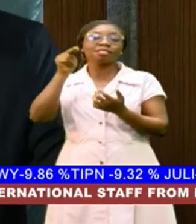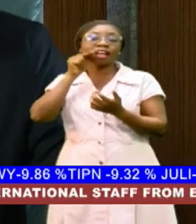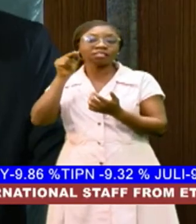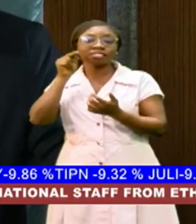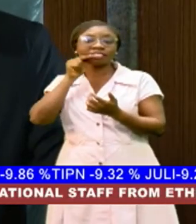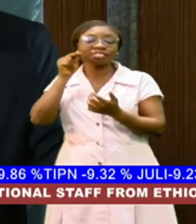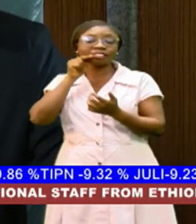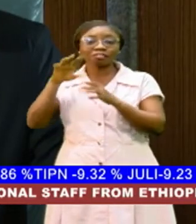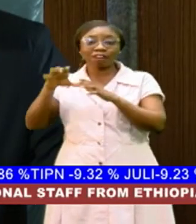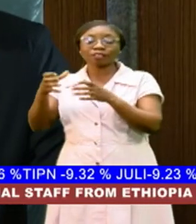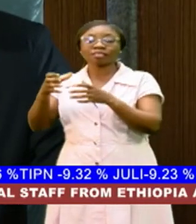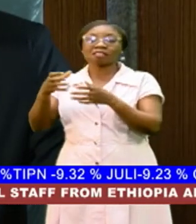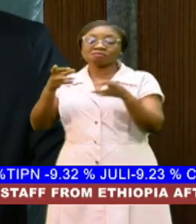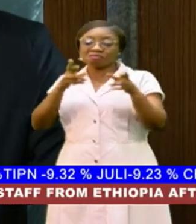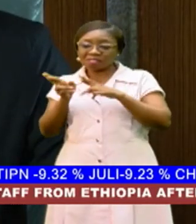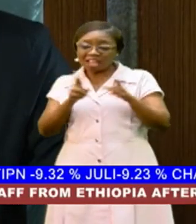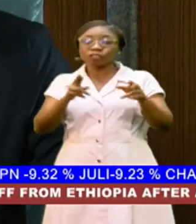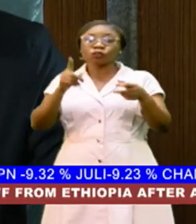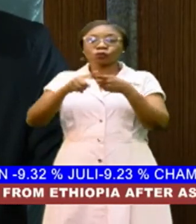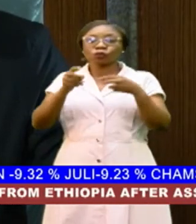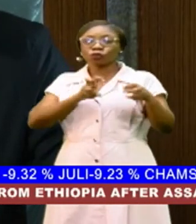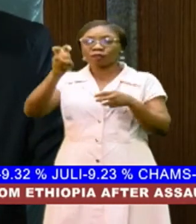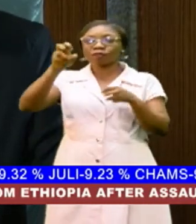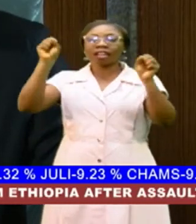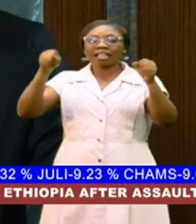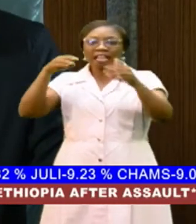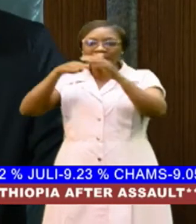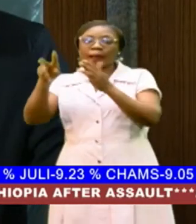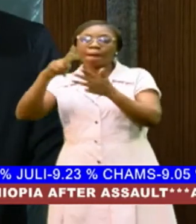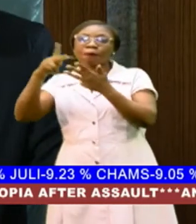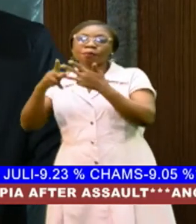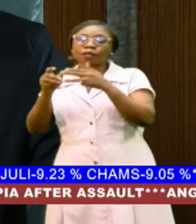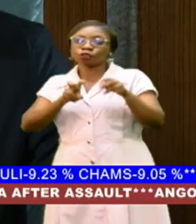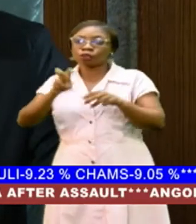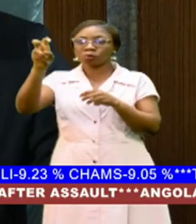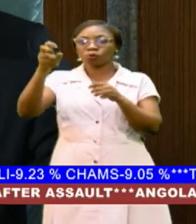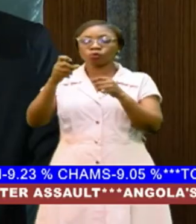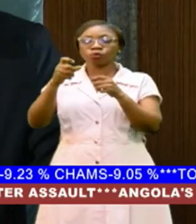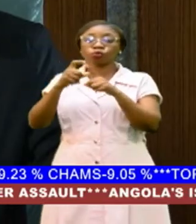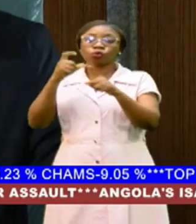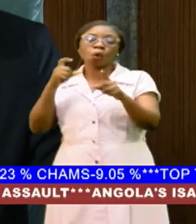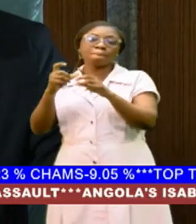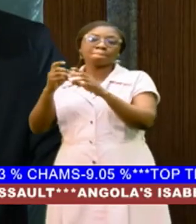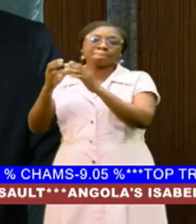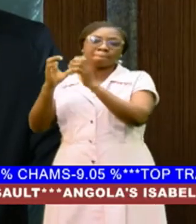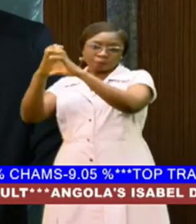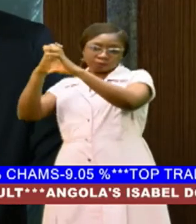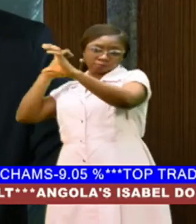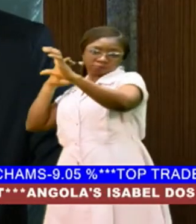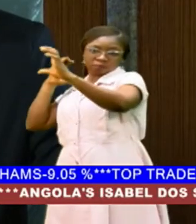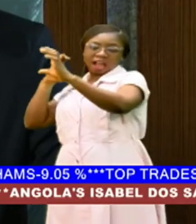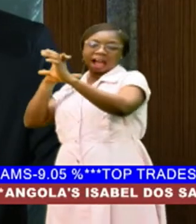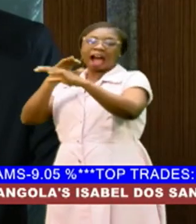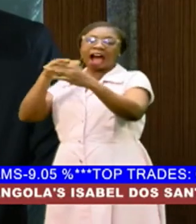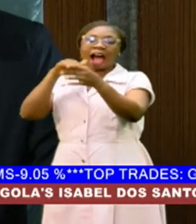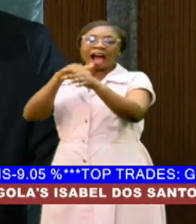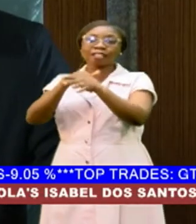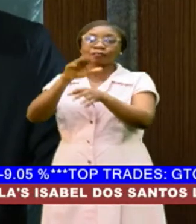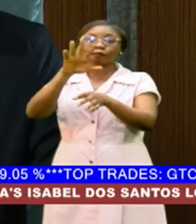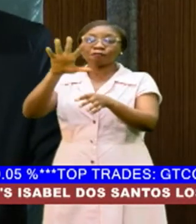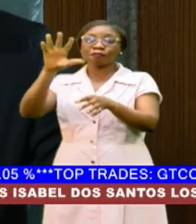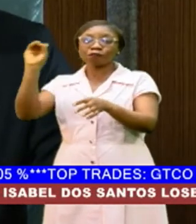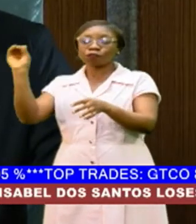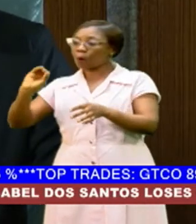Nigerians willing to travel can board public transport via luxury buses at 50%